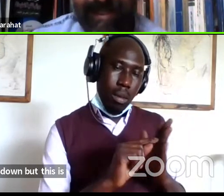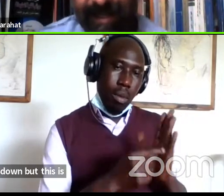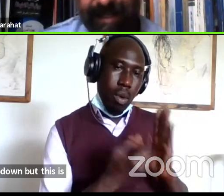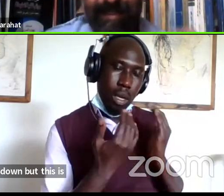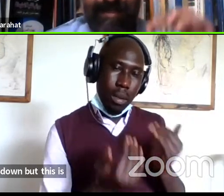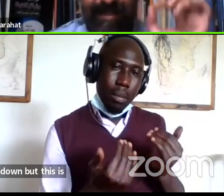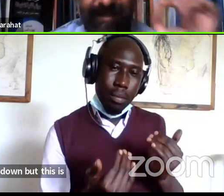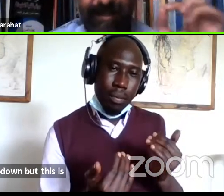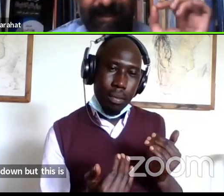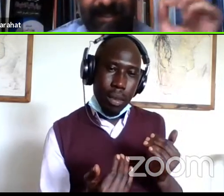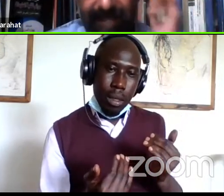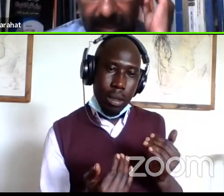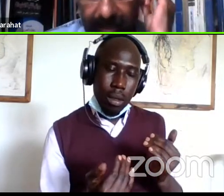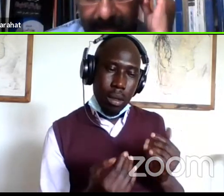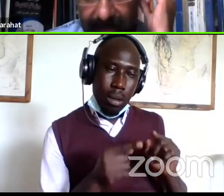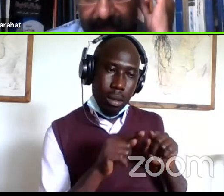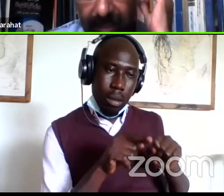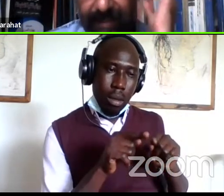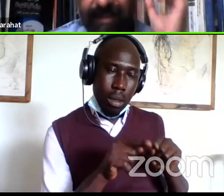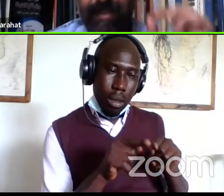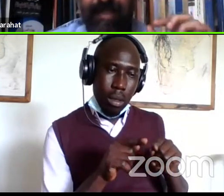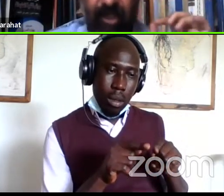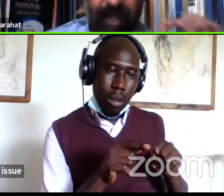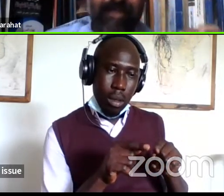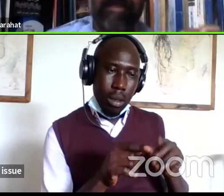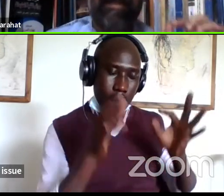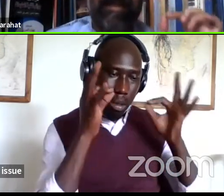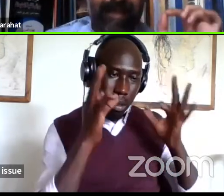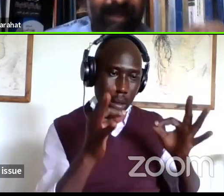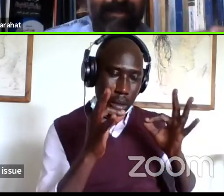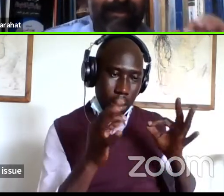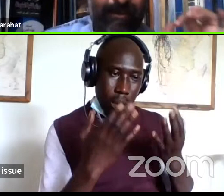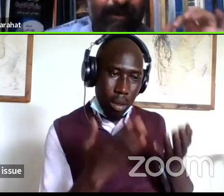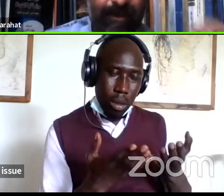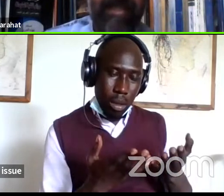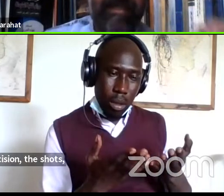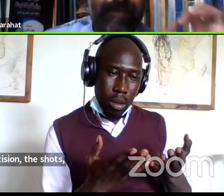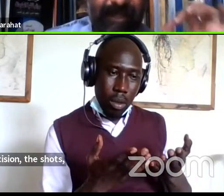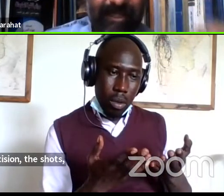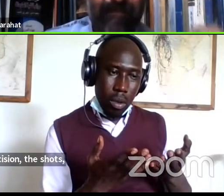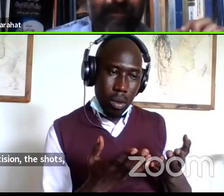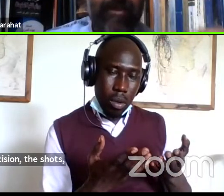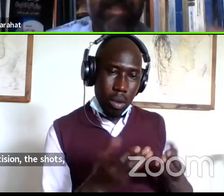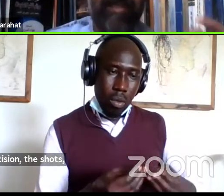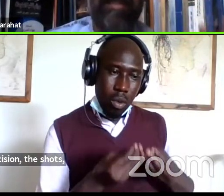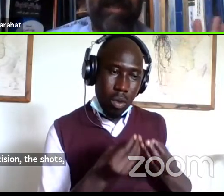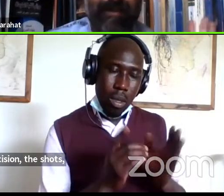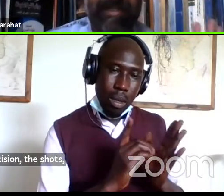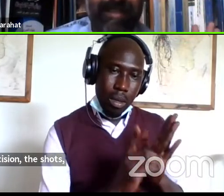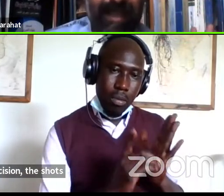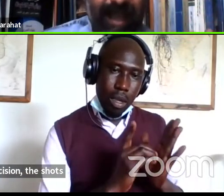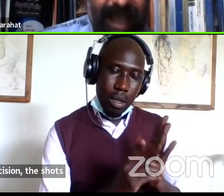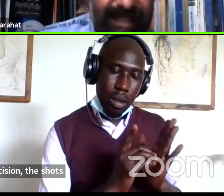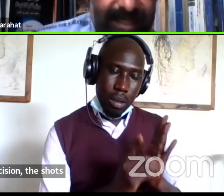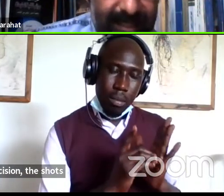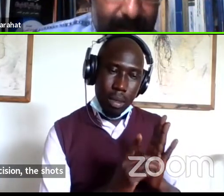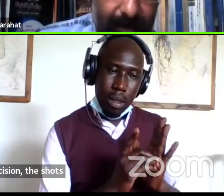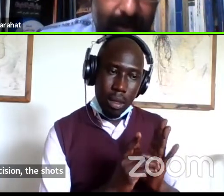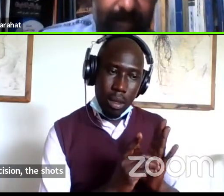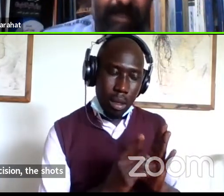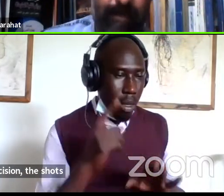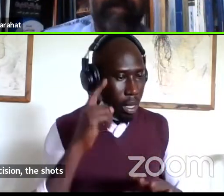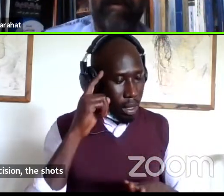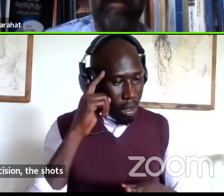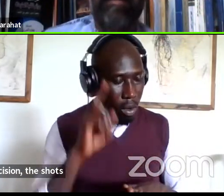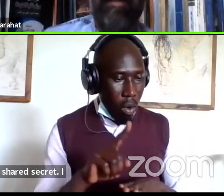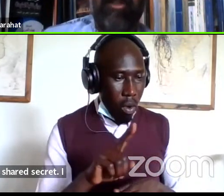is in this decision, the judge tried to put the definition for the national security. I think it's one